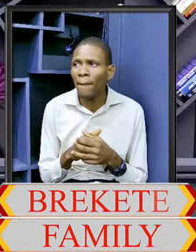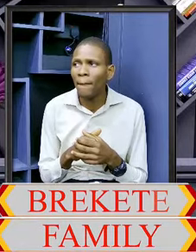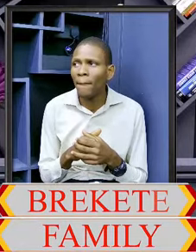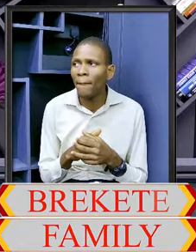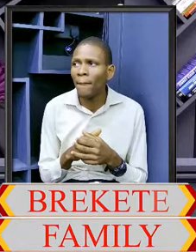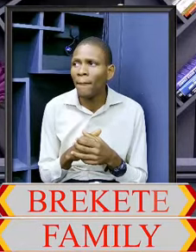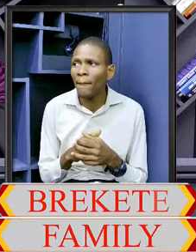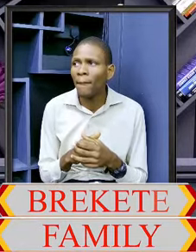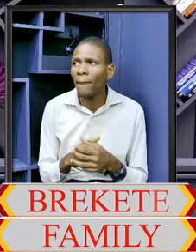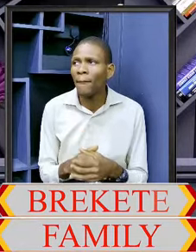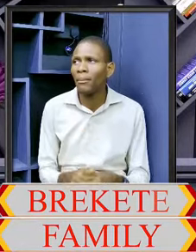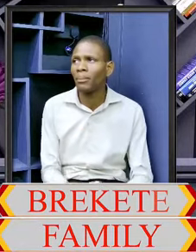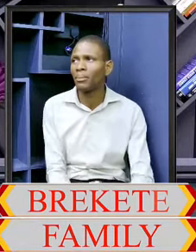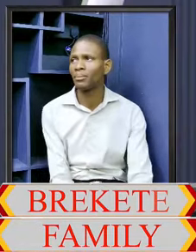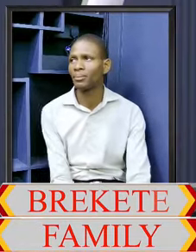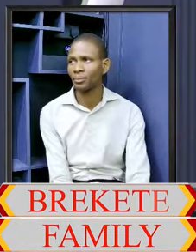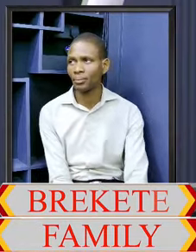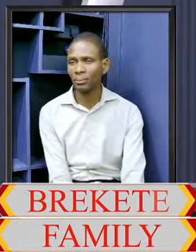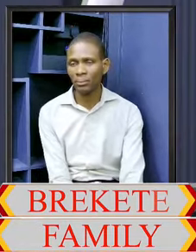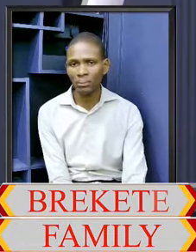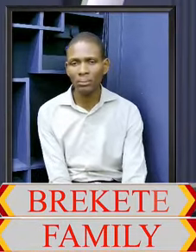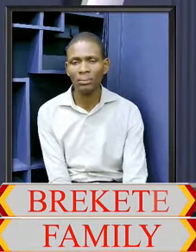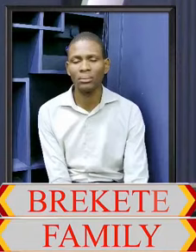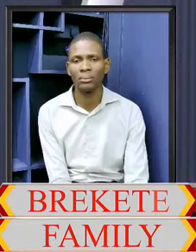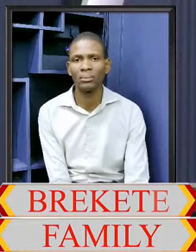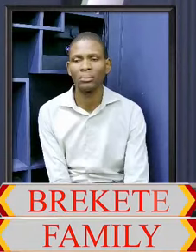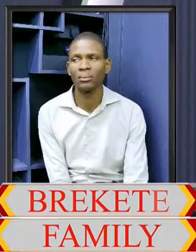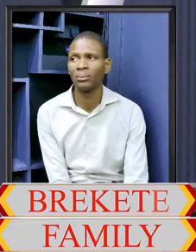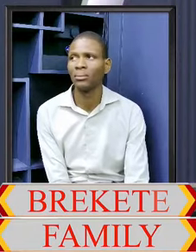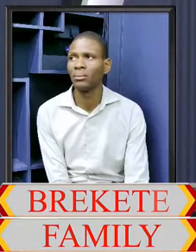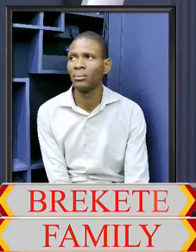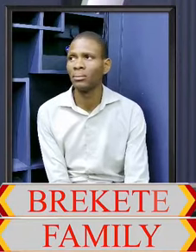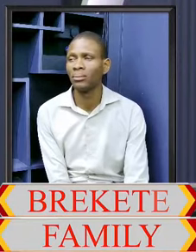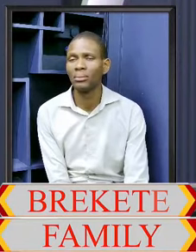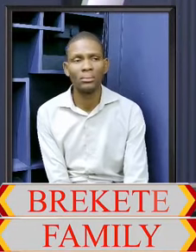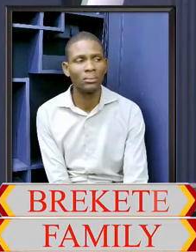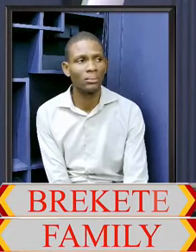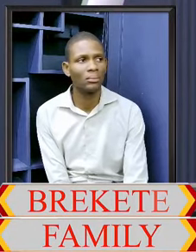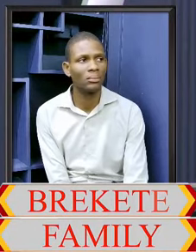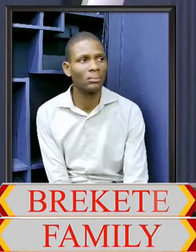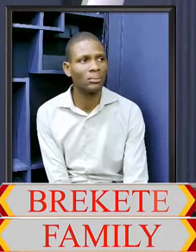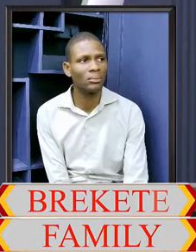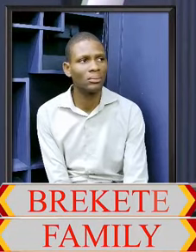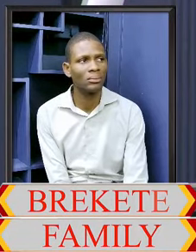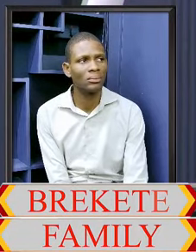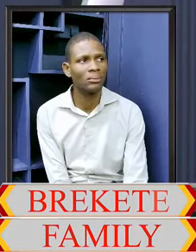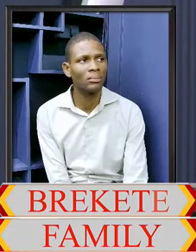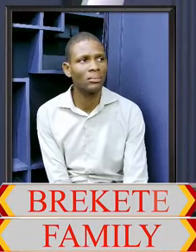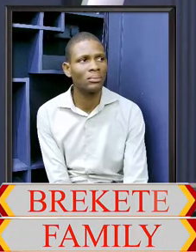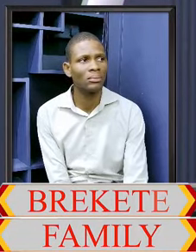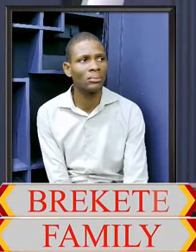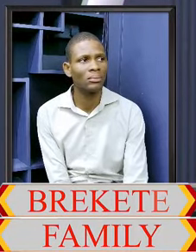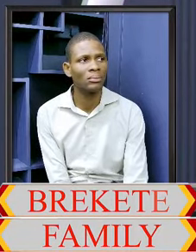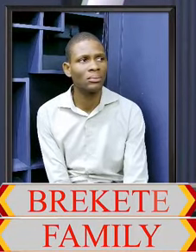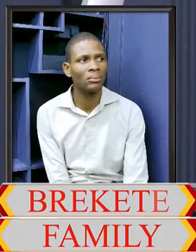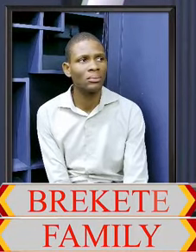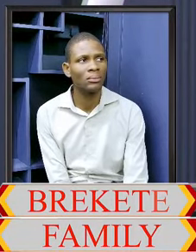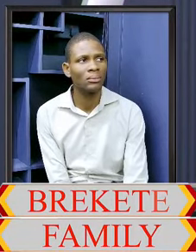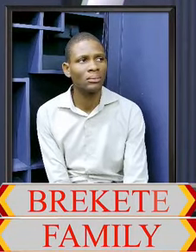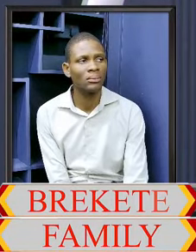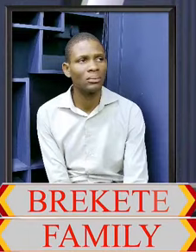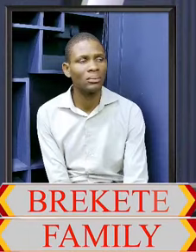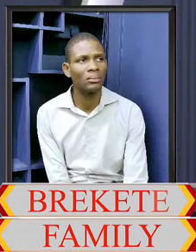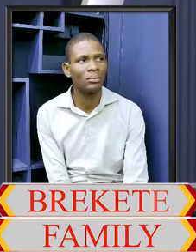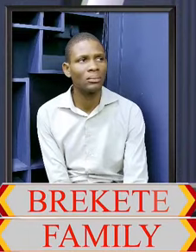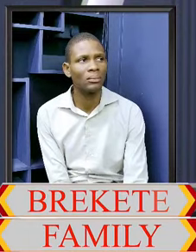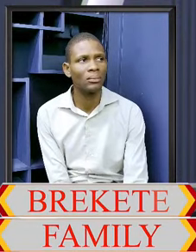when other people, when they are pointing that out of the stuff, complainant, they made him as the Board of Trustees in